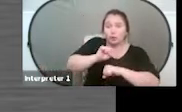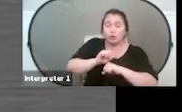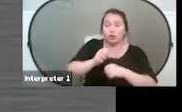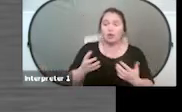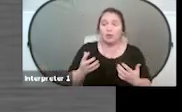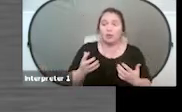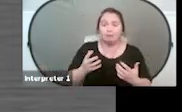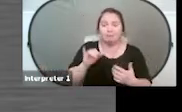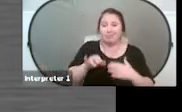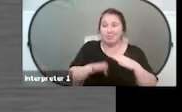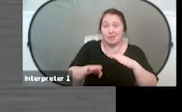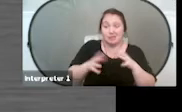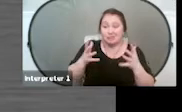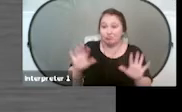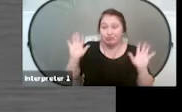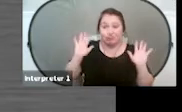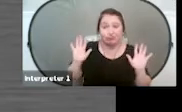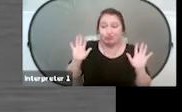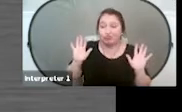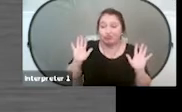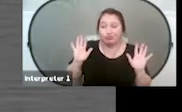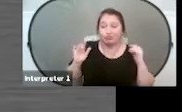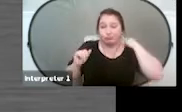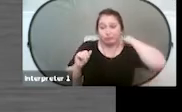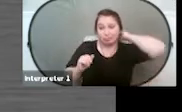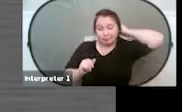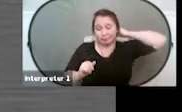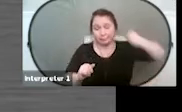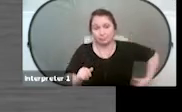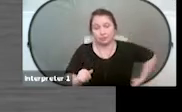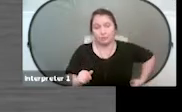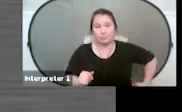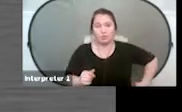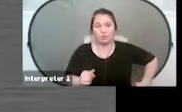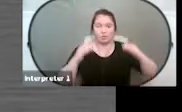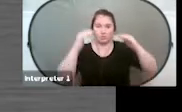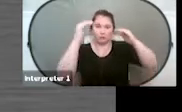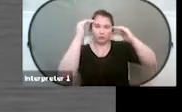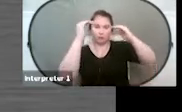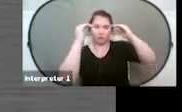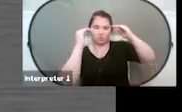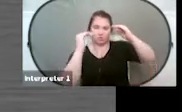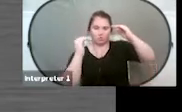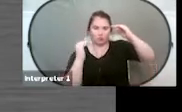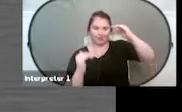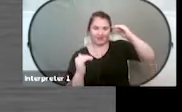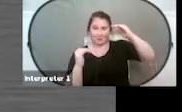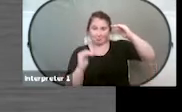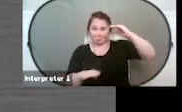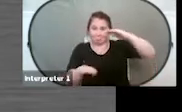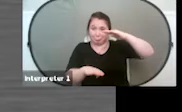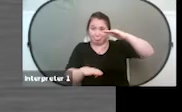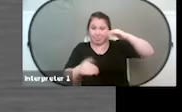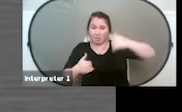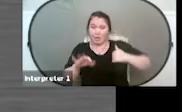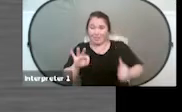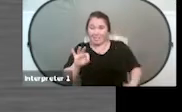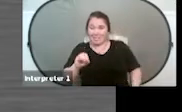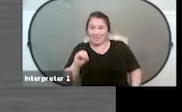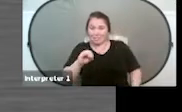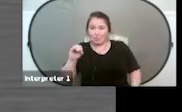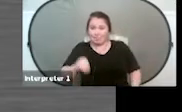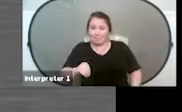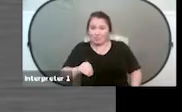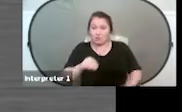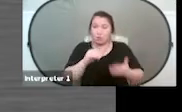That's basically it. And so as we go down, we see at the bottom, at the 90% level, that students